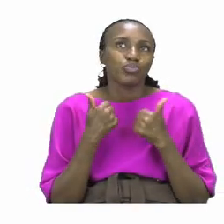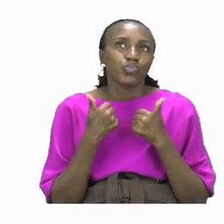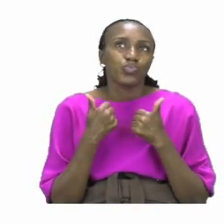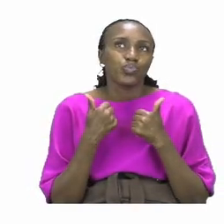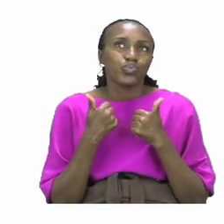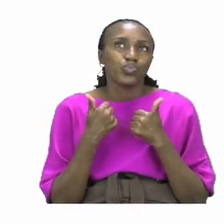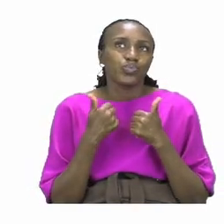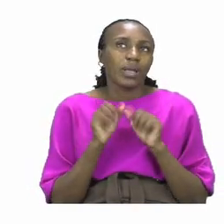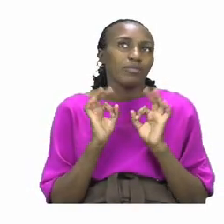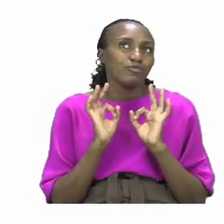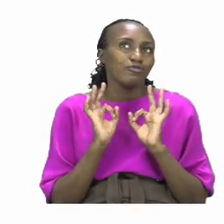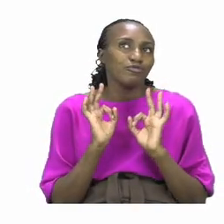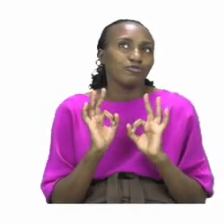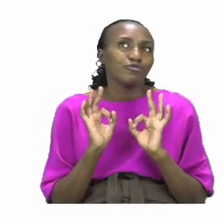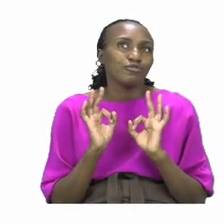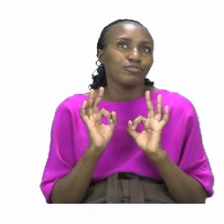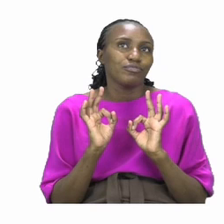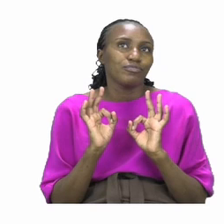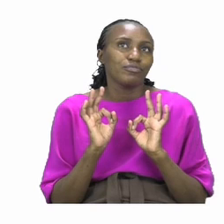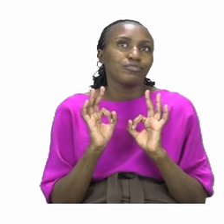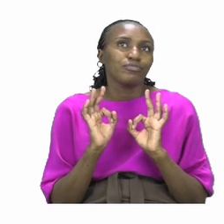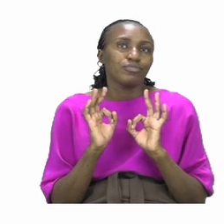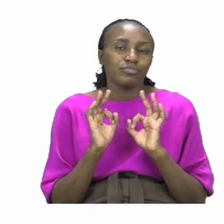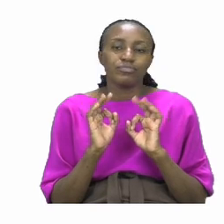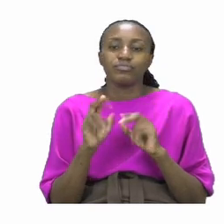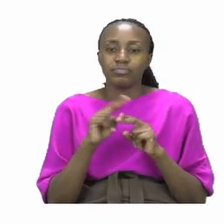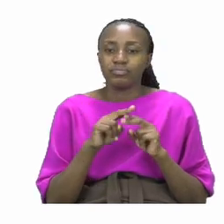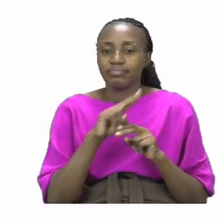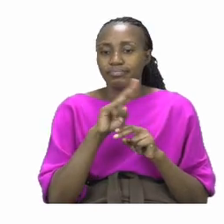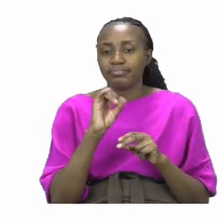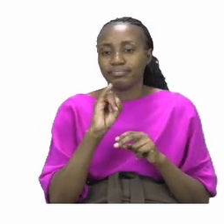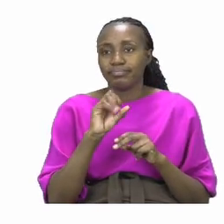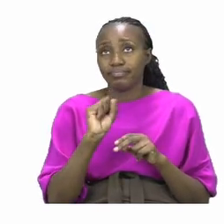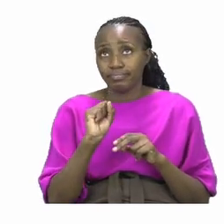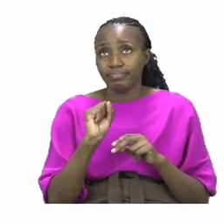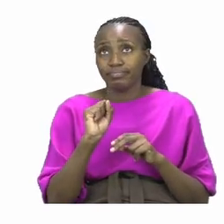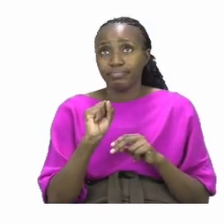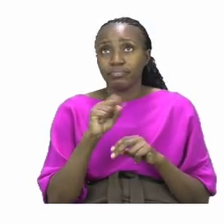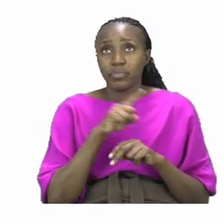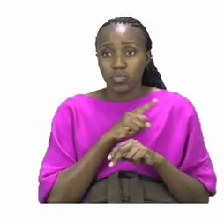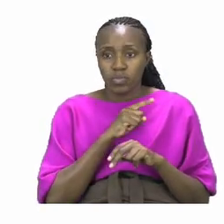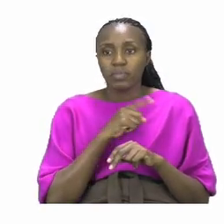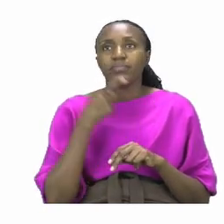sounds correct. So we use his whenever we see he.